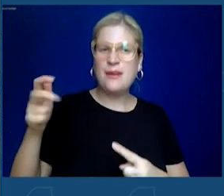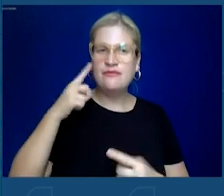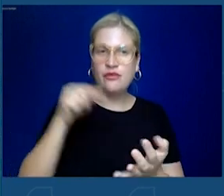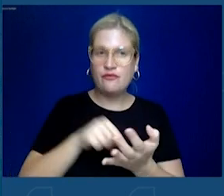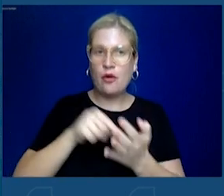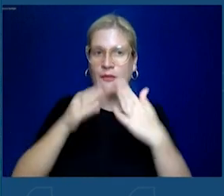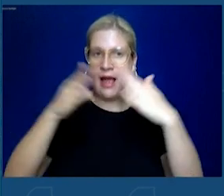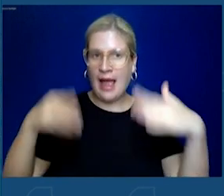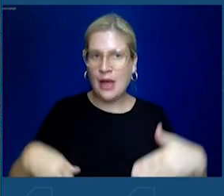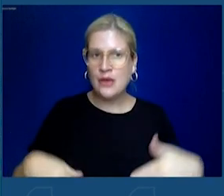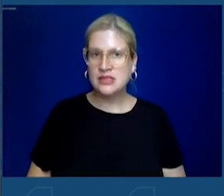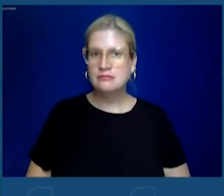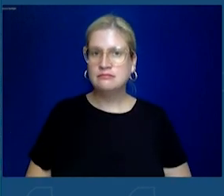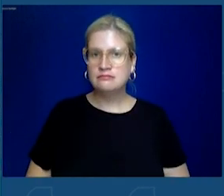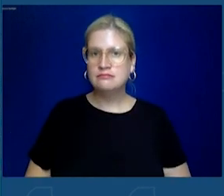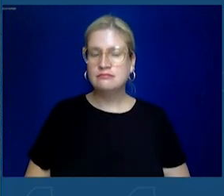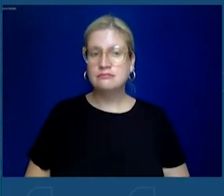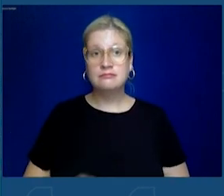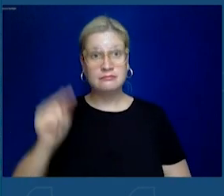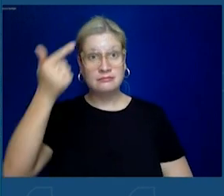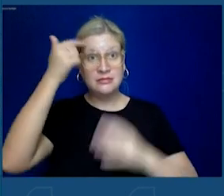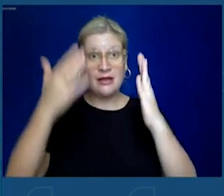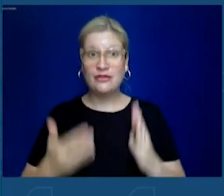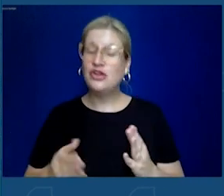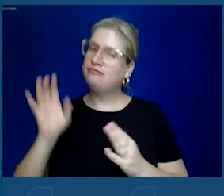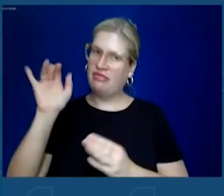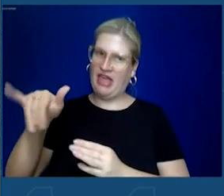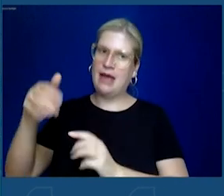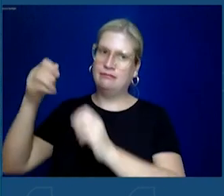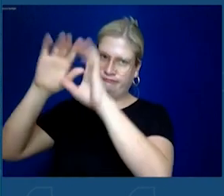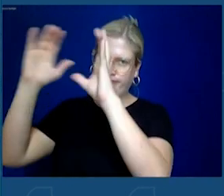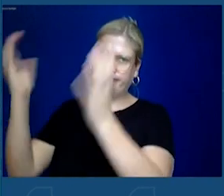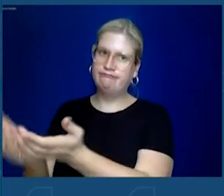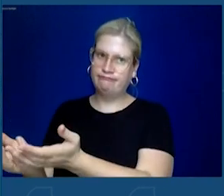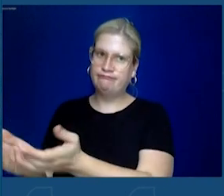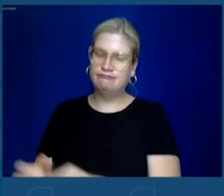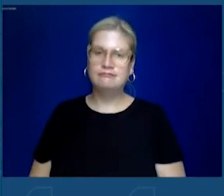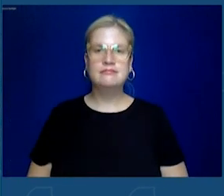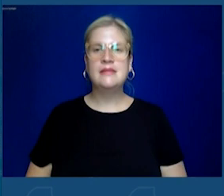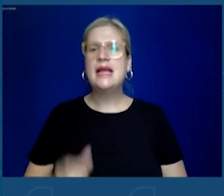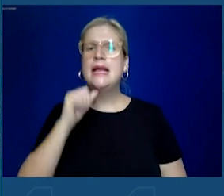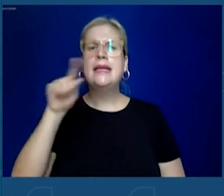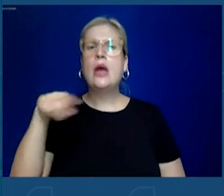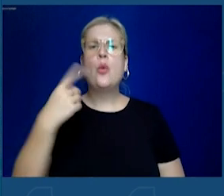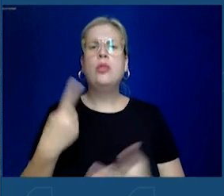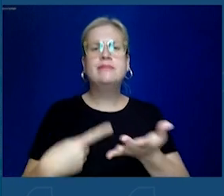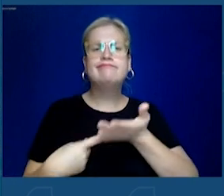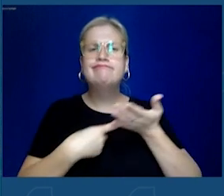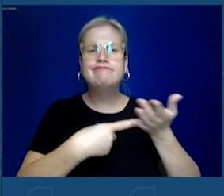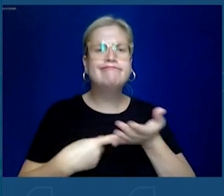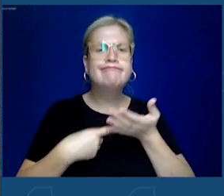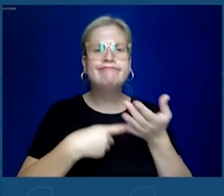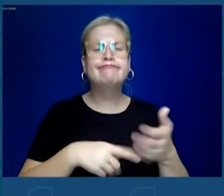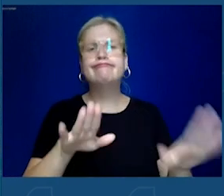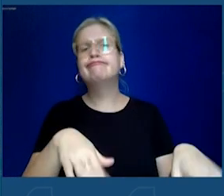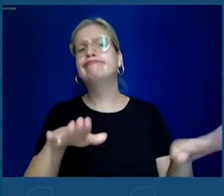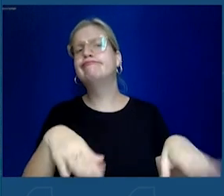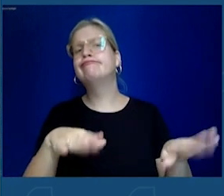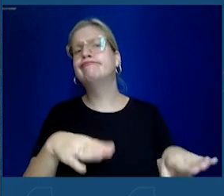our governor is exactly that. She just doesn't talk about it, but she has